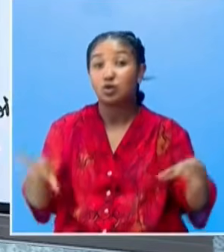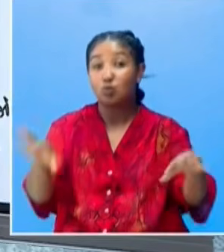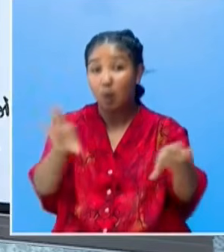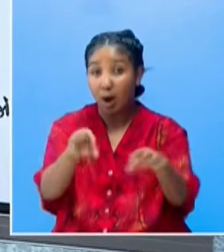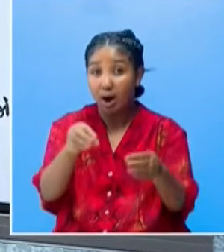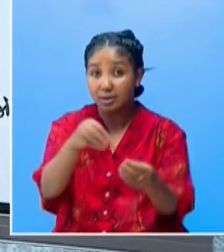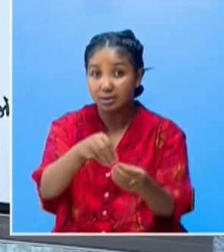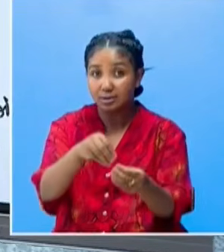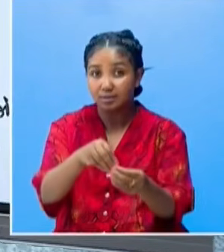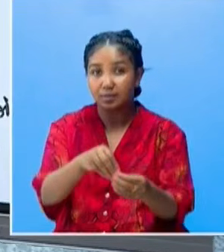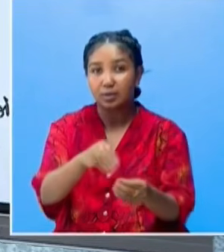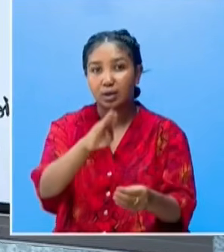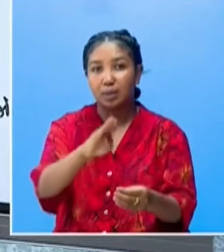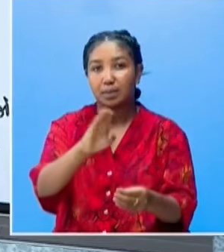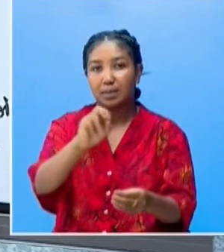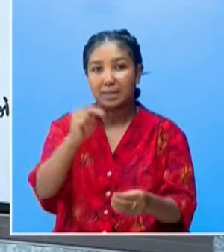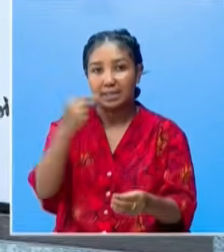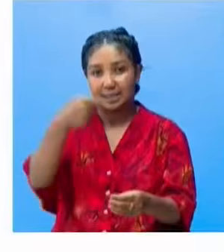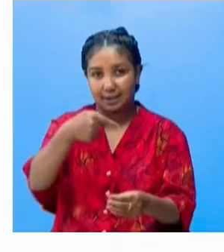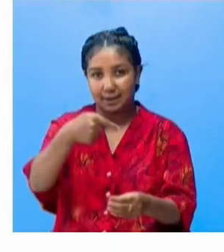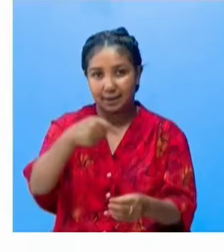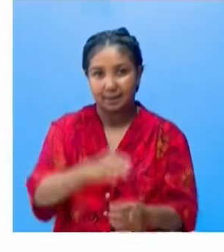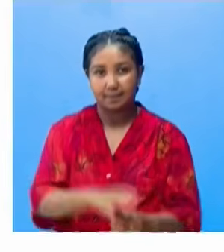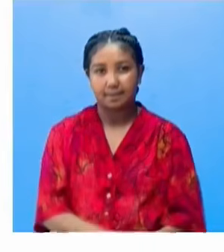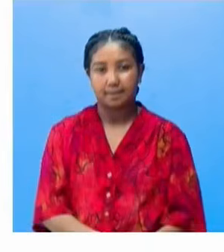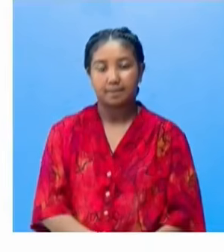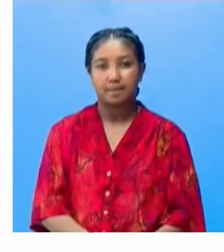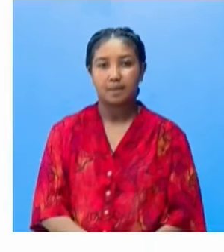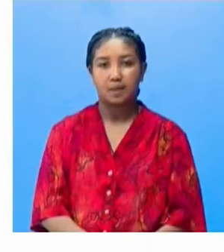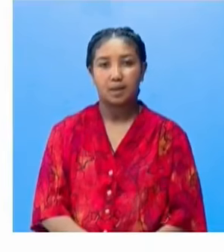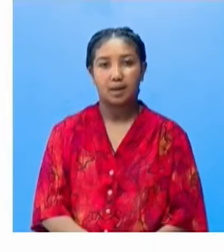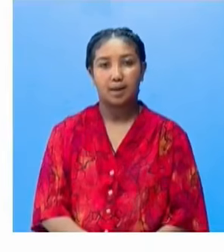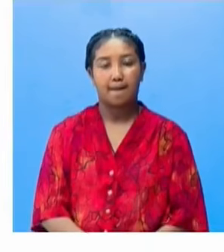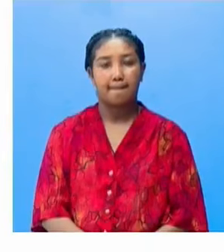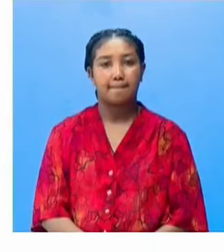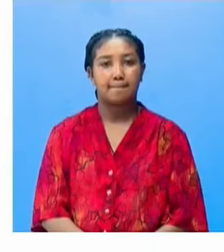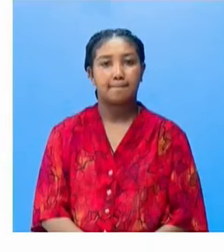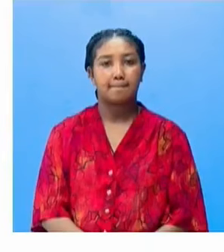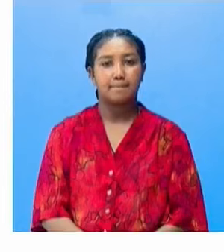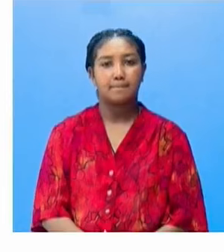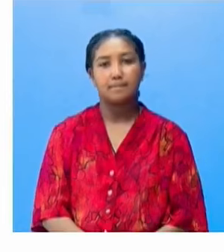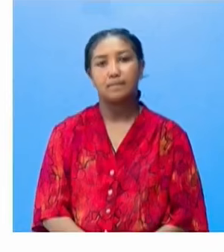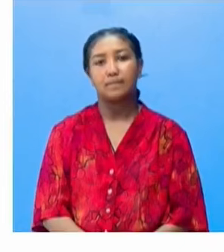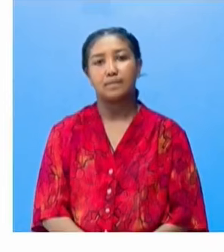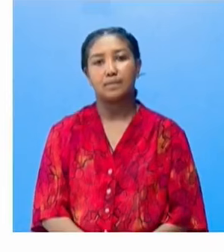what? Being, okay? Being.